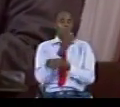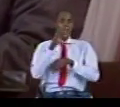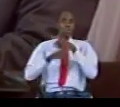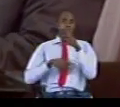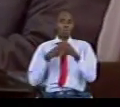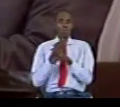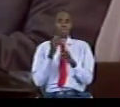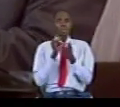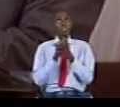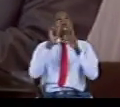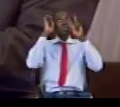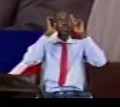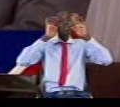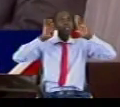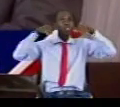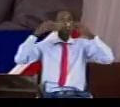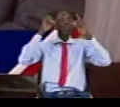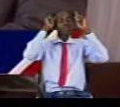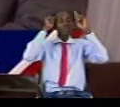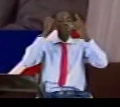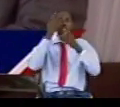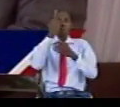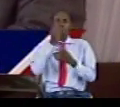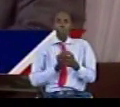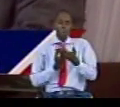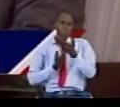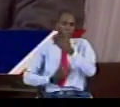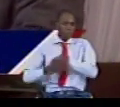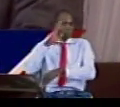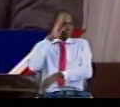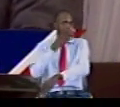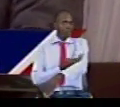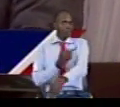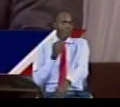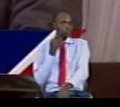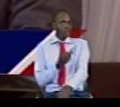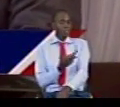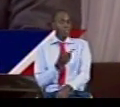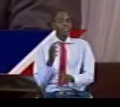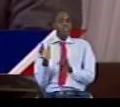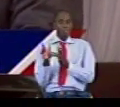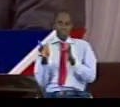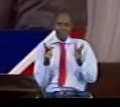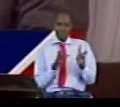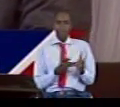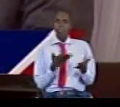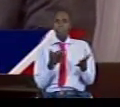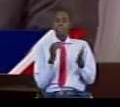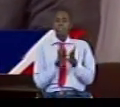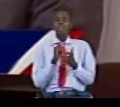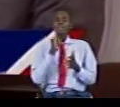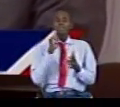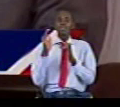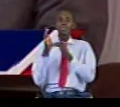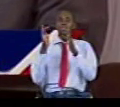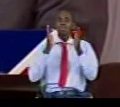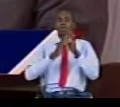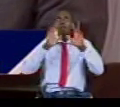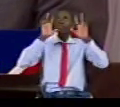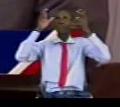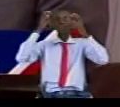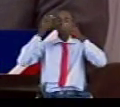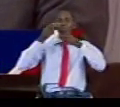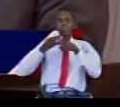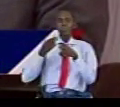gave his only begotten Son. Again, that's Jesus. That's the title that he had. The Father called him his